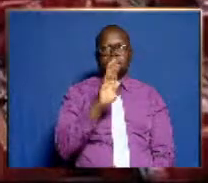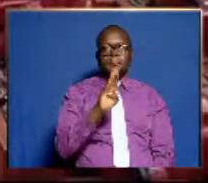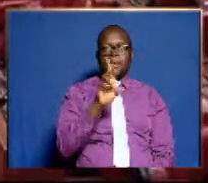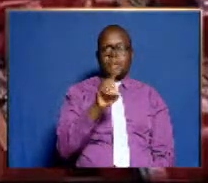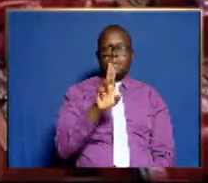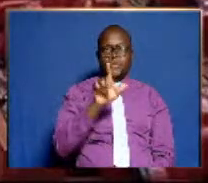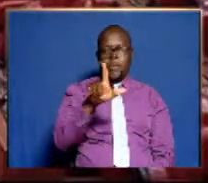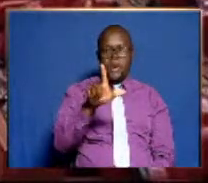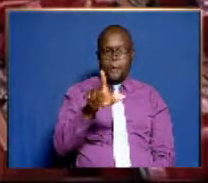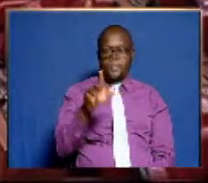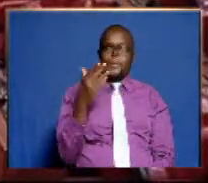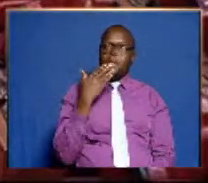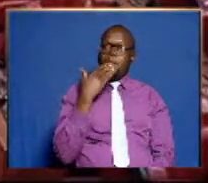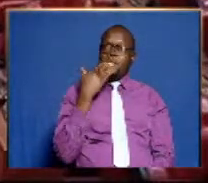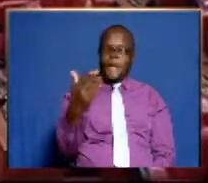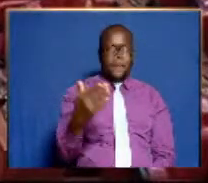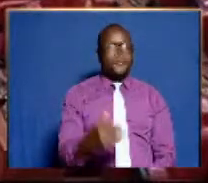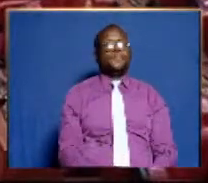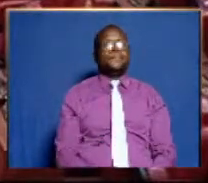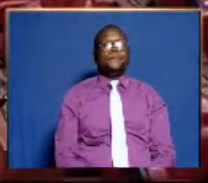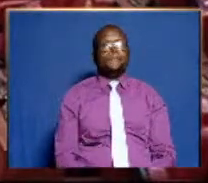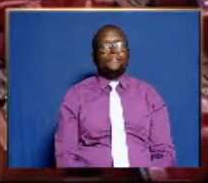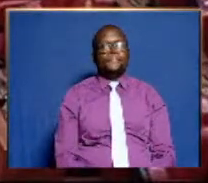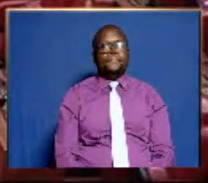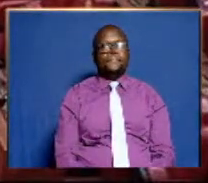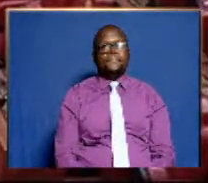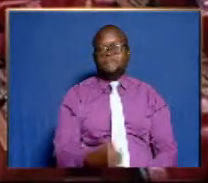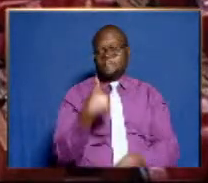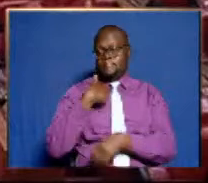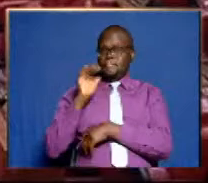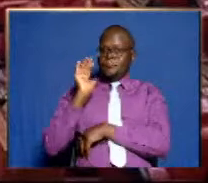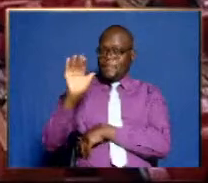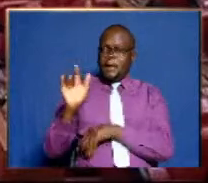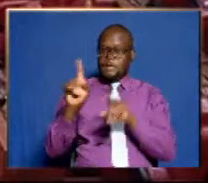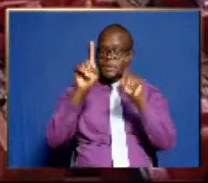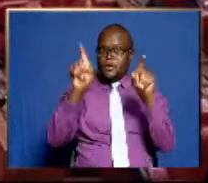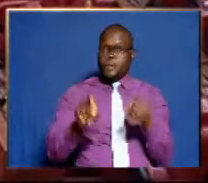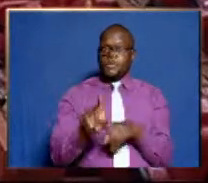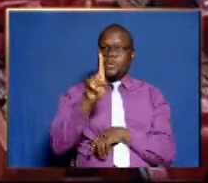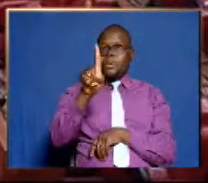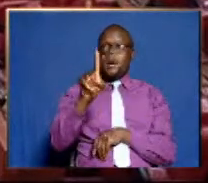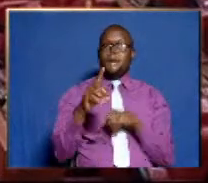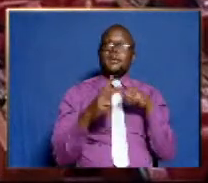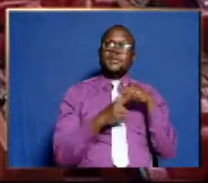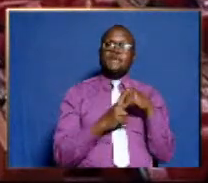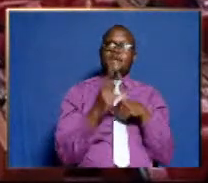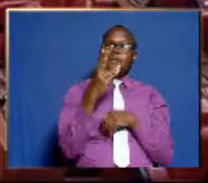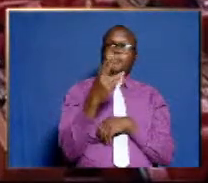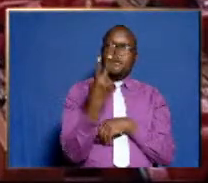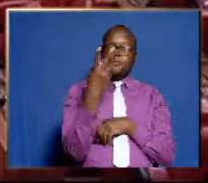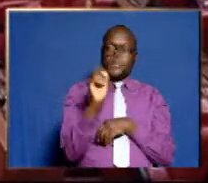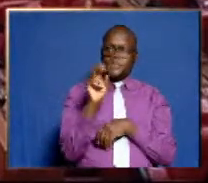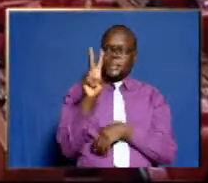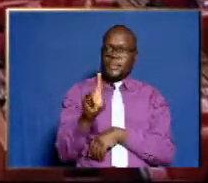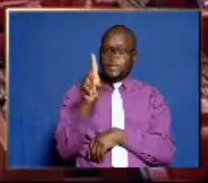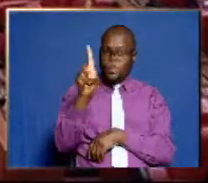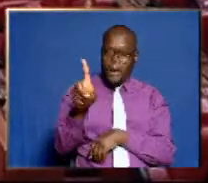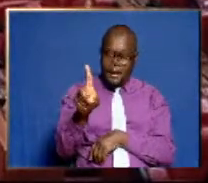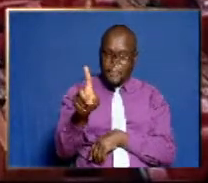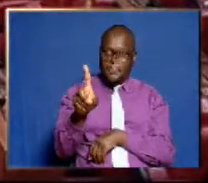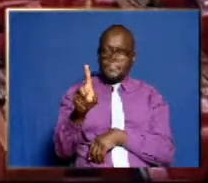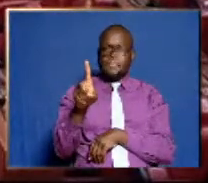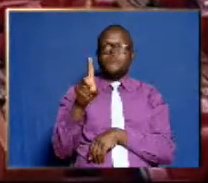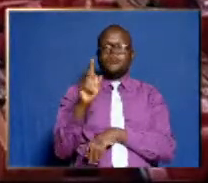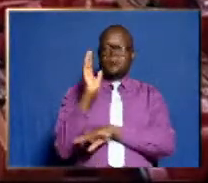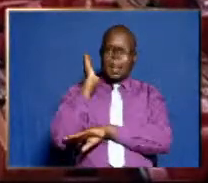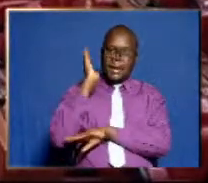Thank you, Mr. Speaker. Mr. Speaker, I want to ask question number 174 of 2021, and it's